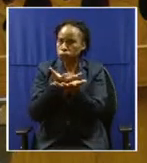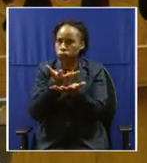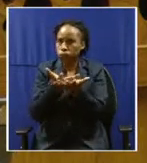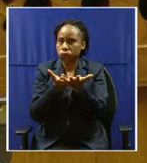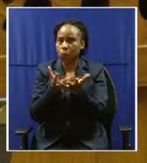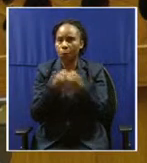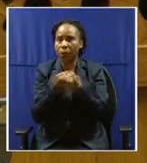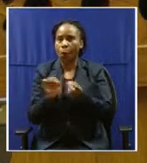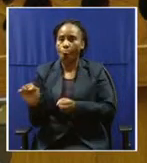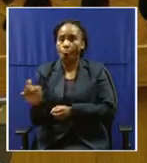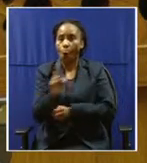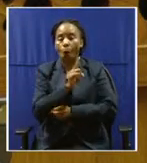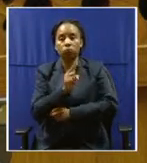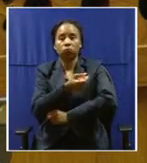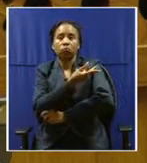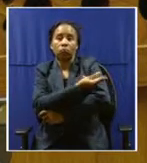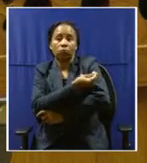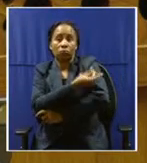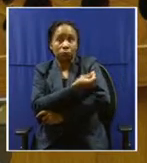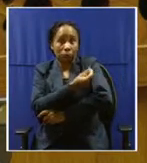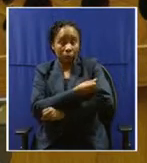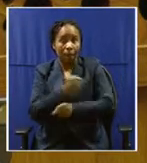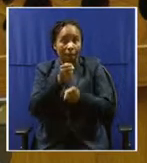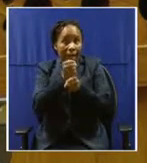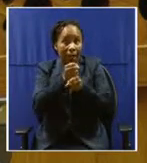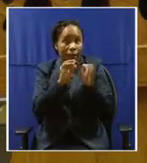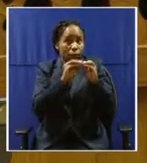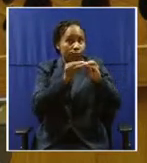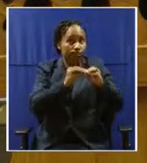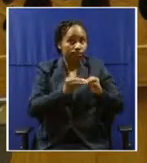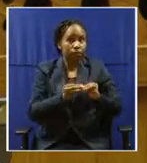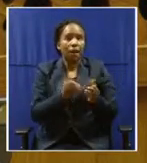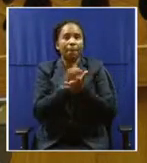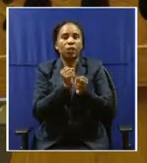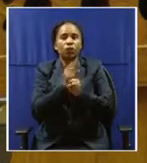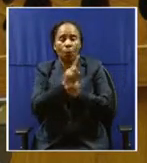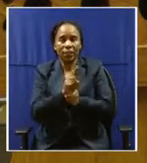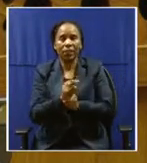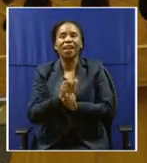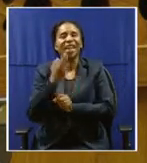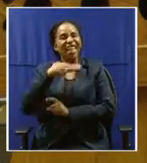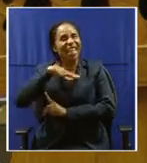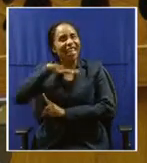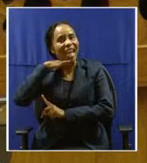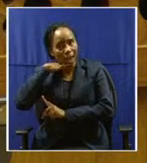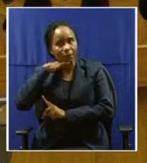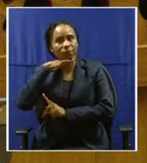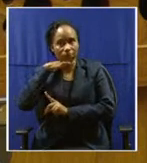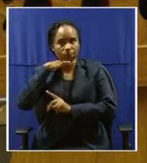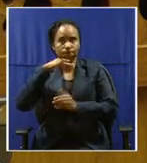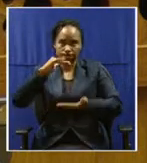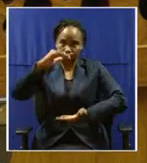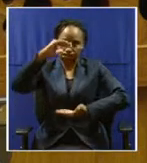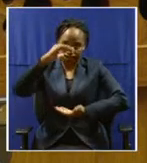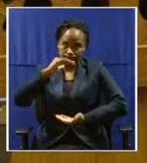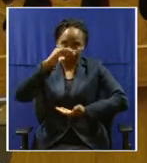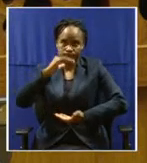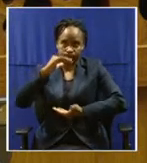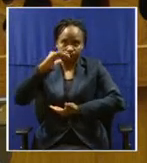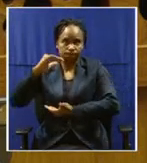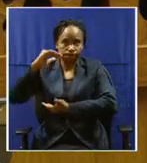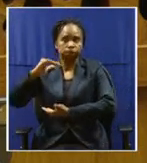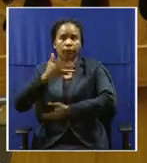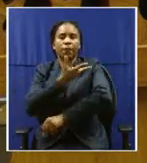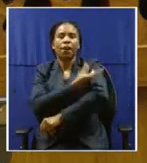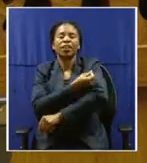vaccine manufacturers to ensure that we secure sufficient quantities of vaccines that